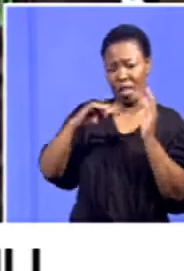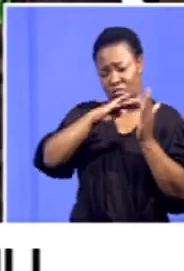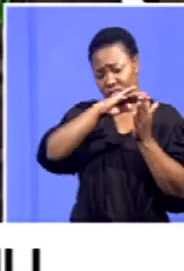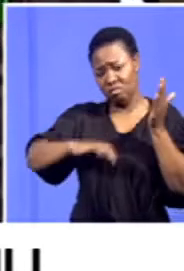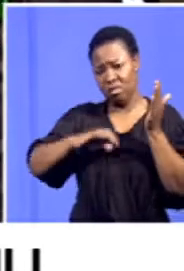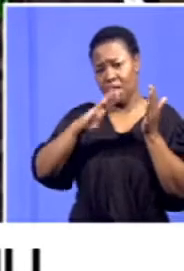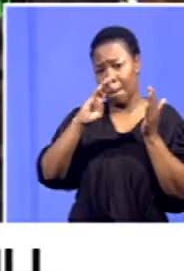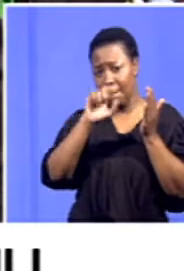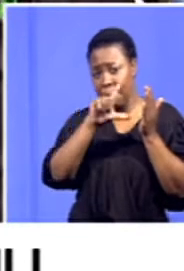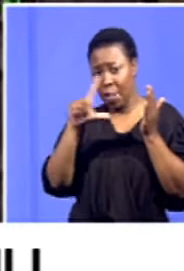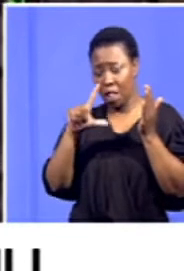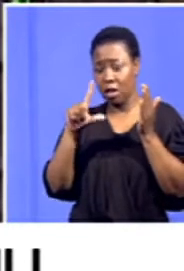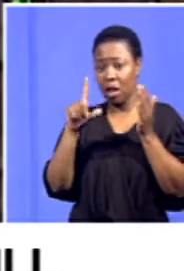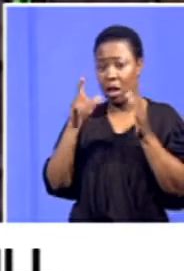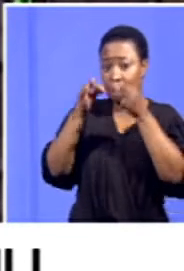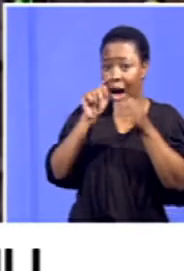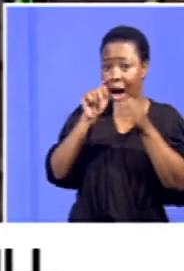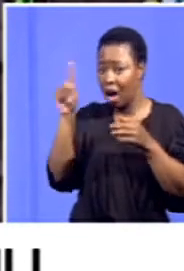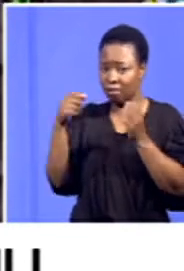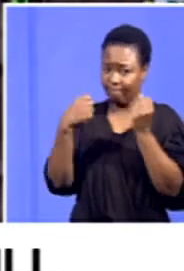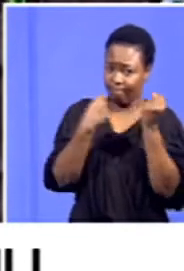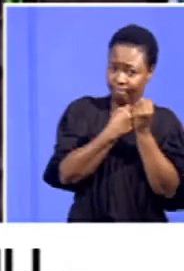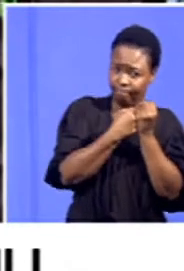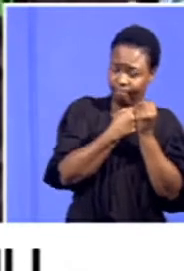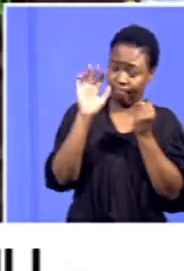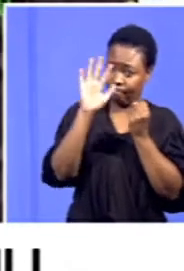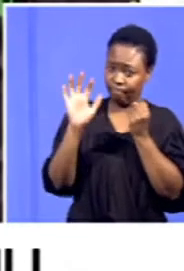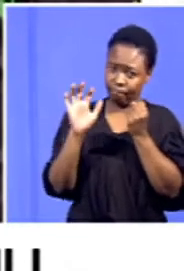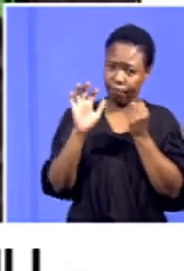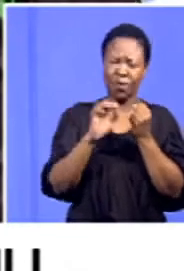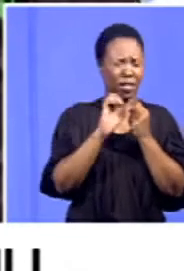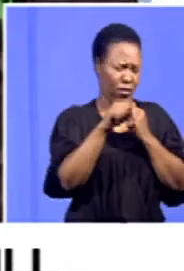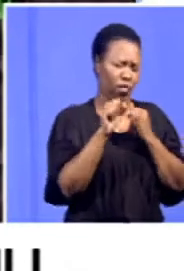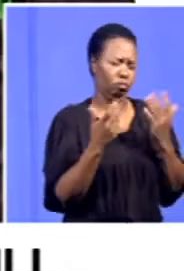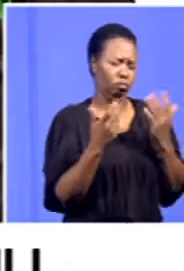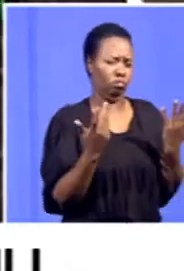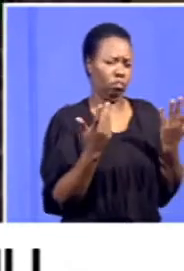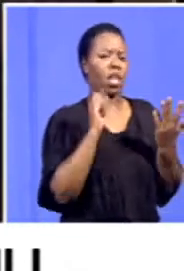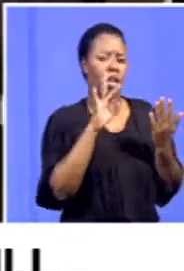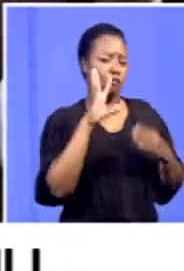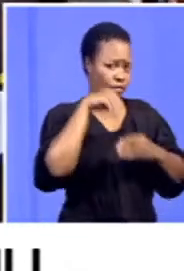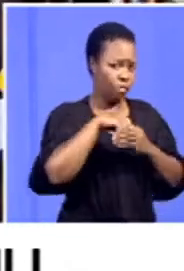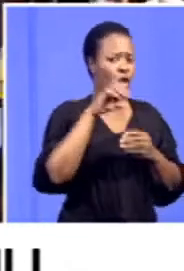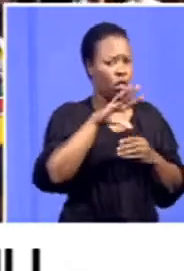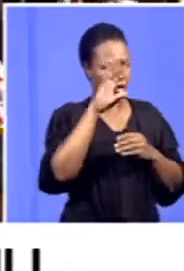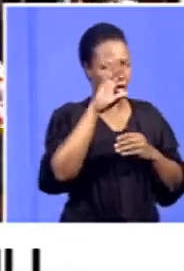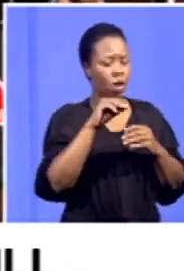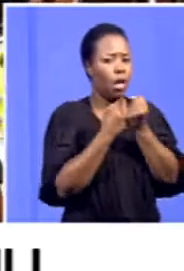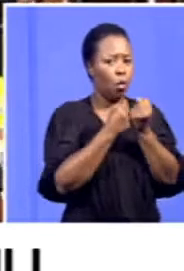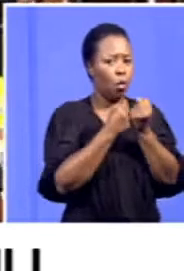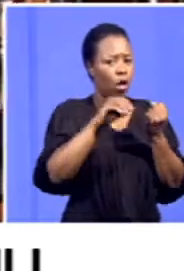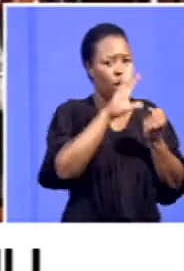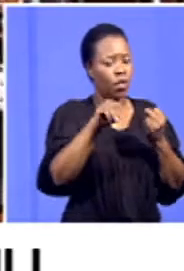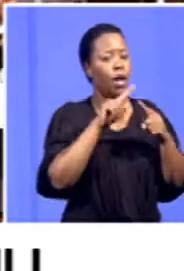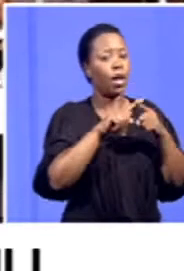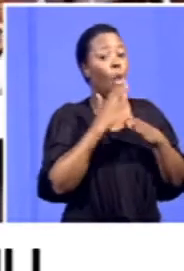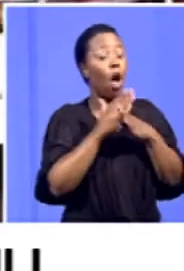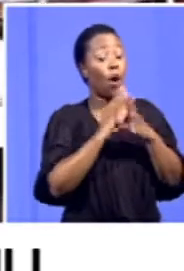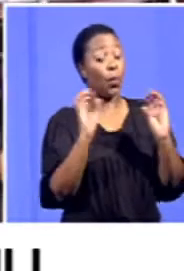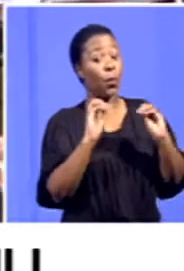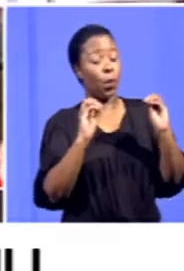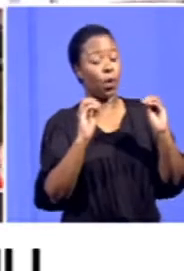political parties? Well, we hope so. If you are pro-South Africa, if you are wanting us to deal with the unemployment challenge,